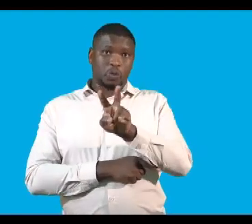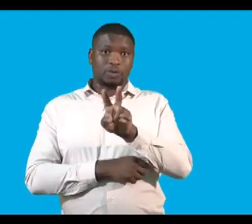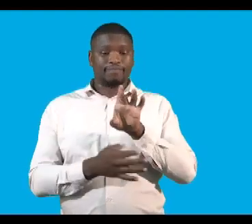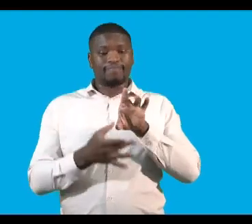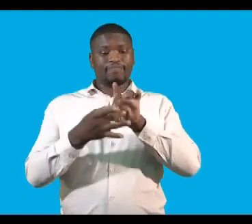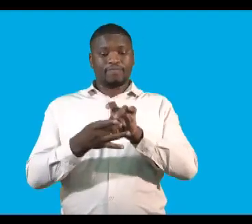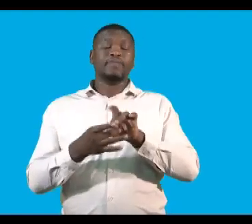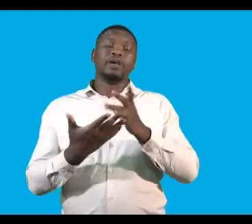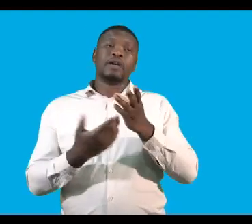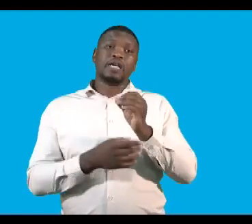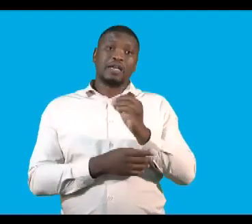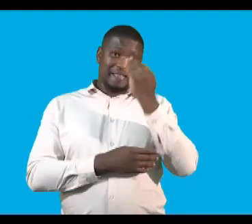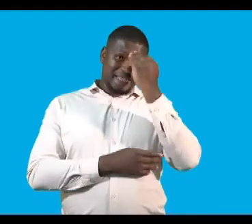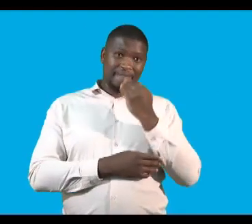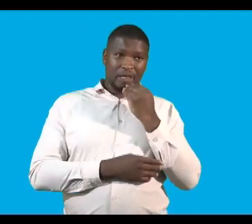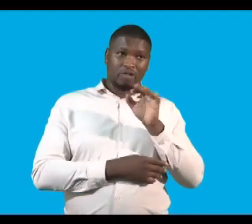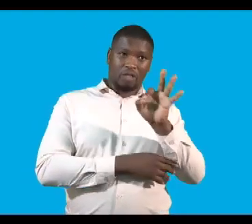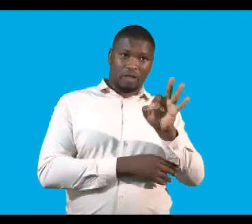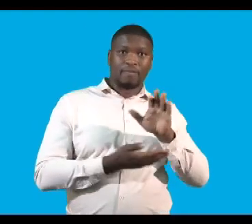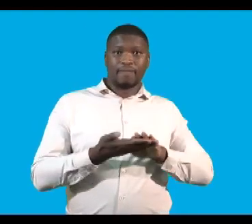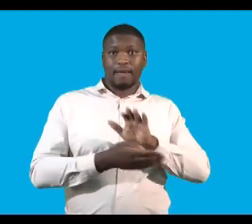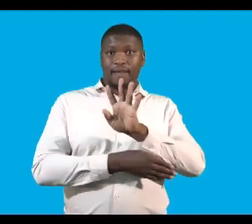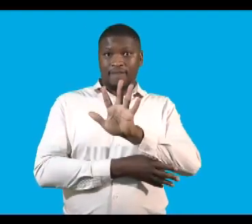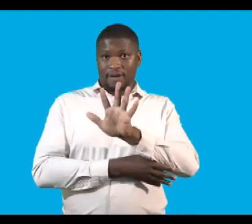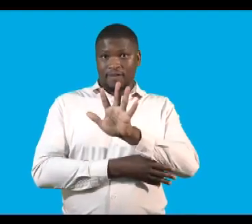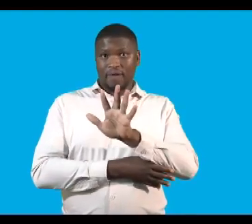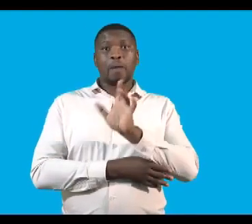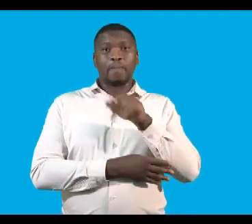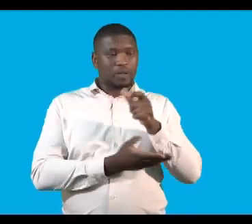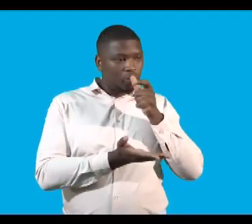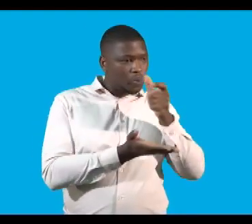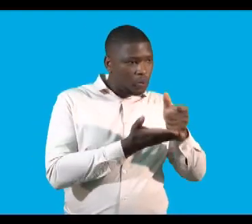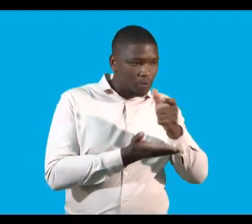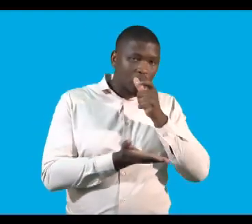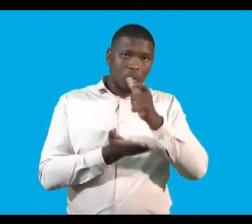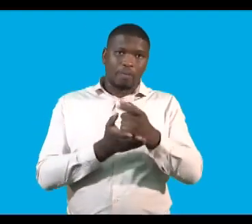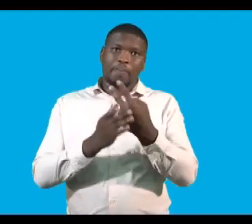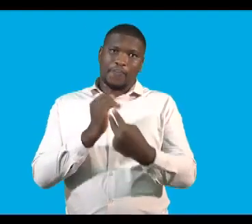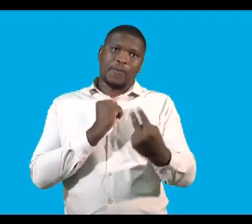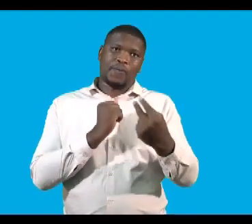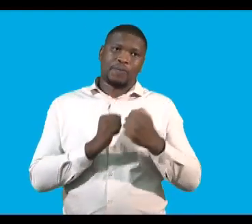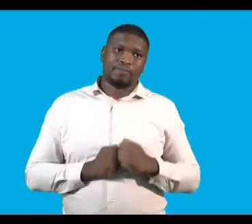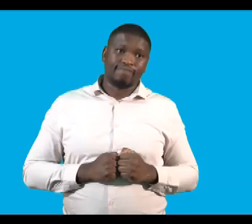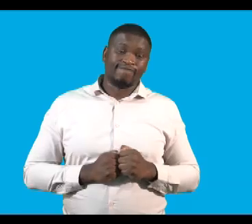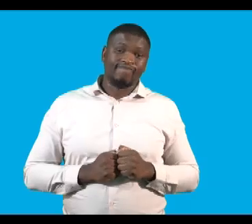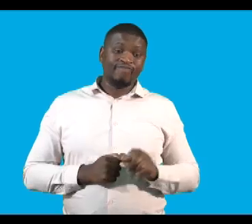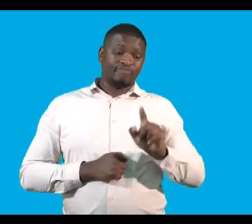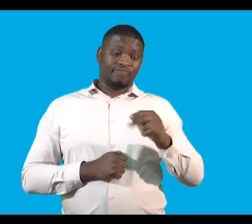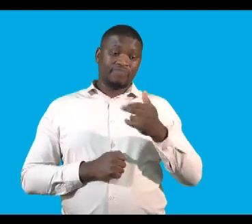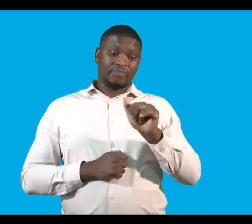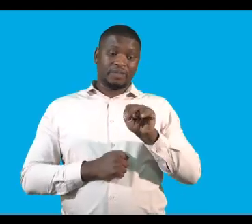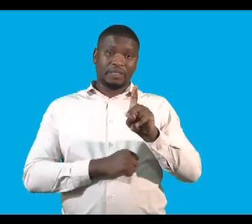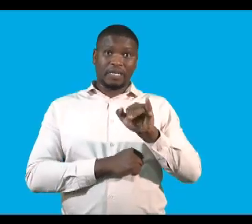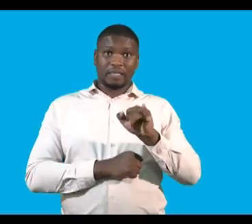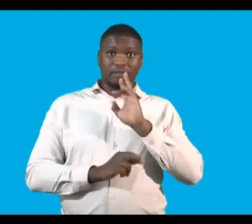frames 3 and 5. Both frames, grade 12. Comment on is my verb of questioning, Thandi's responses